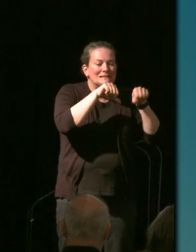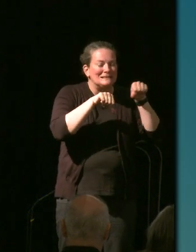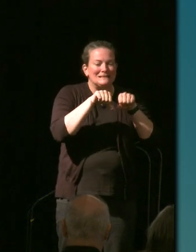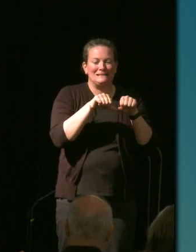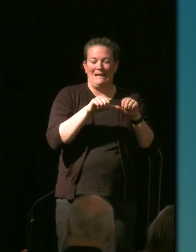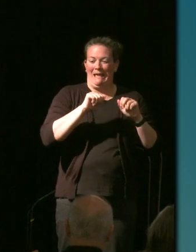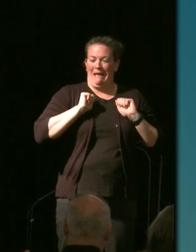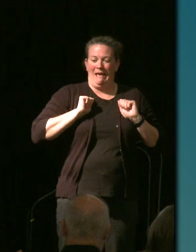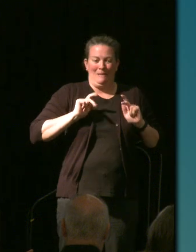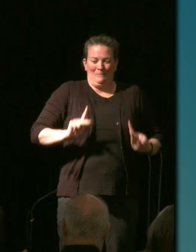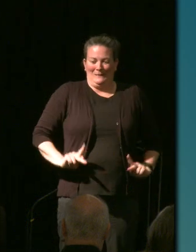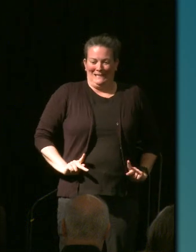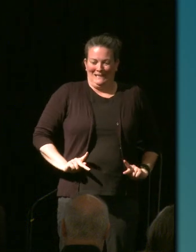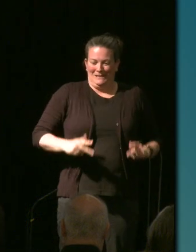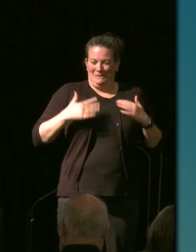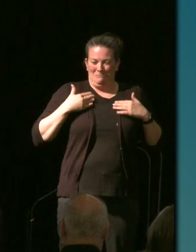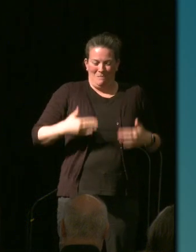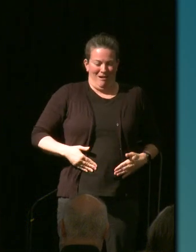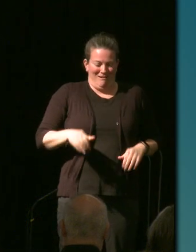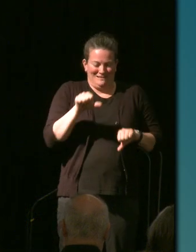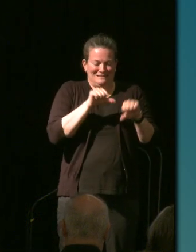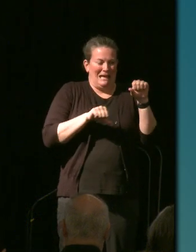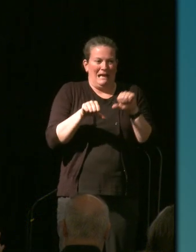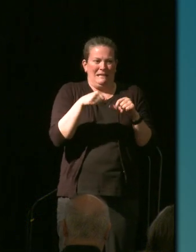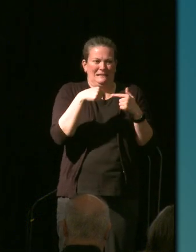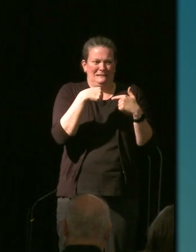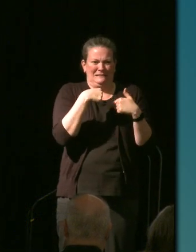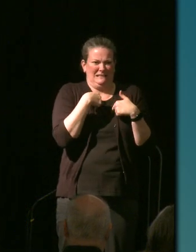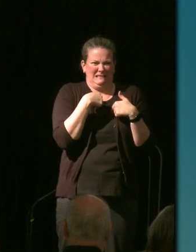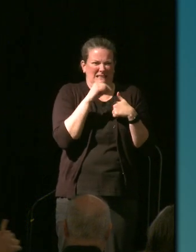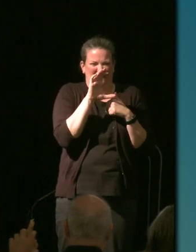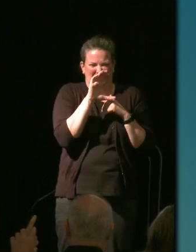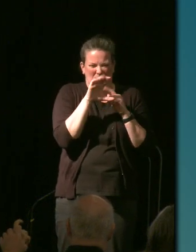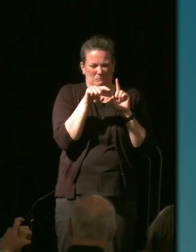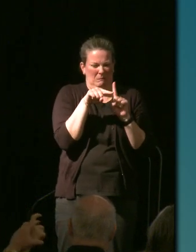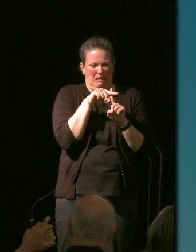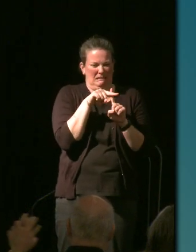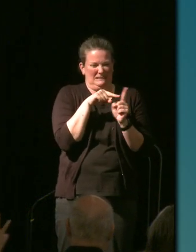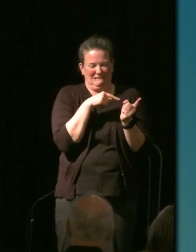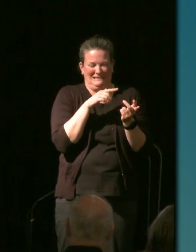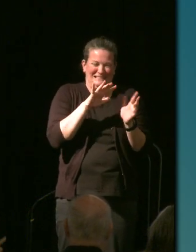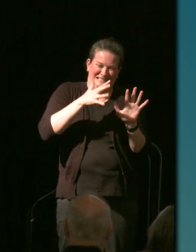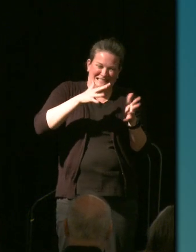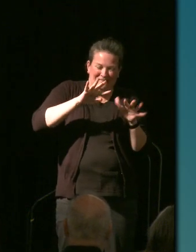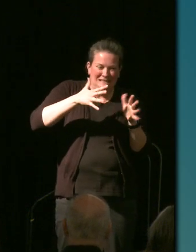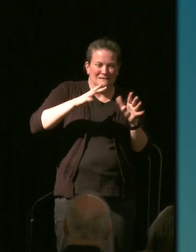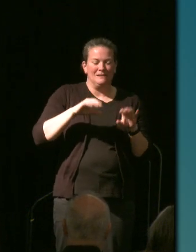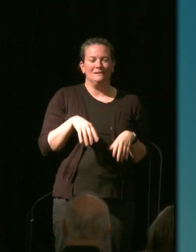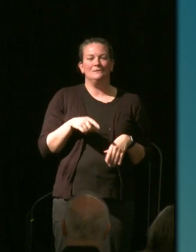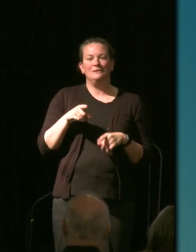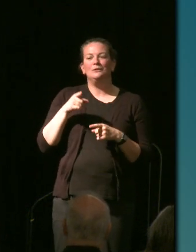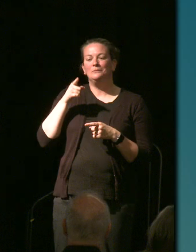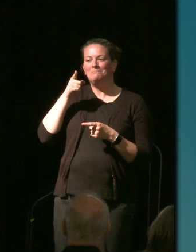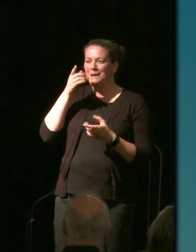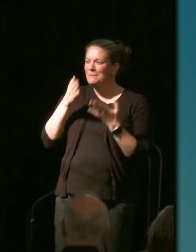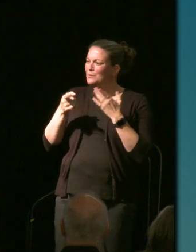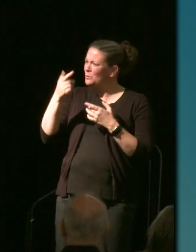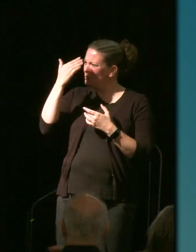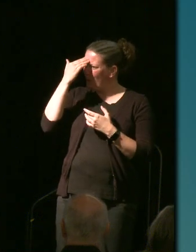since. However, 20 years ago, I met my best friend, Rebecca Alexander, who many of you know and who you'll hear from later